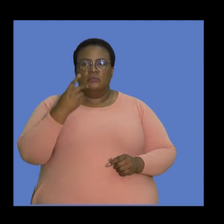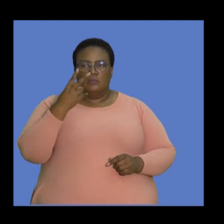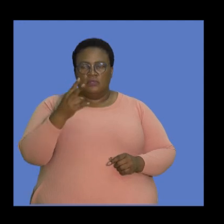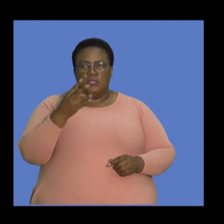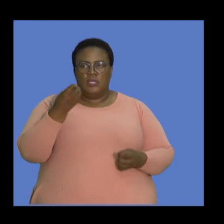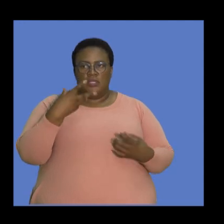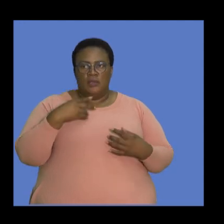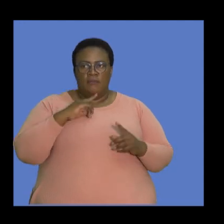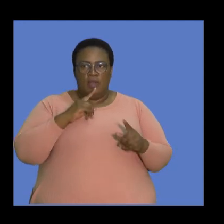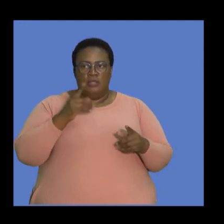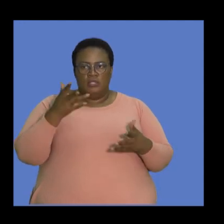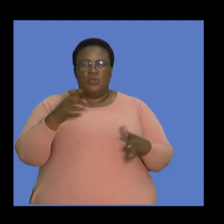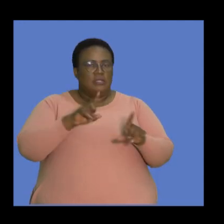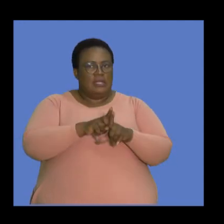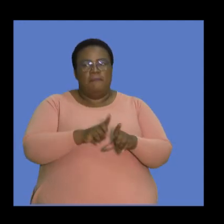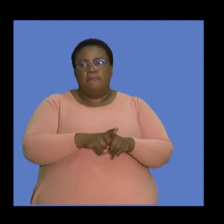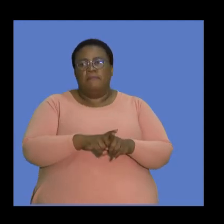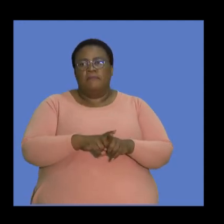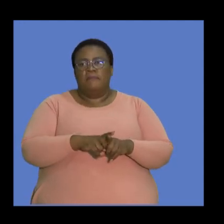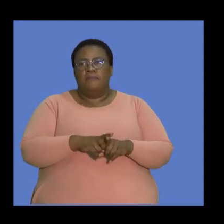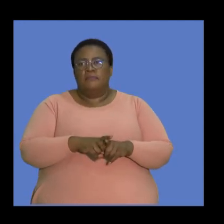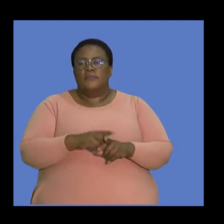right? See, it gives me that,